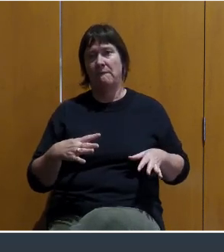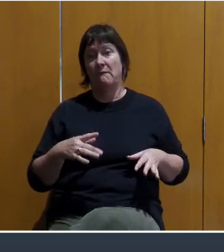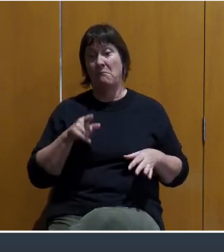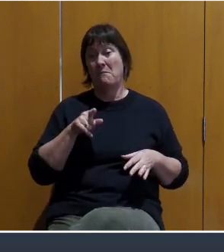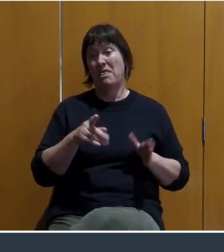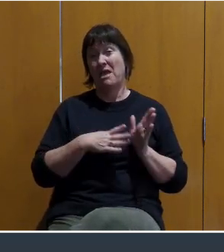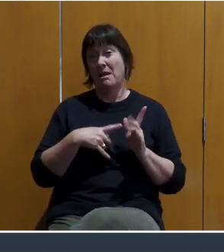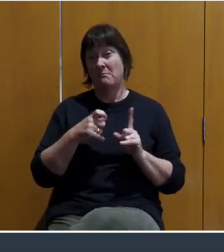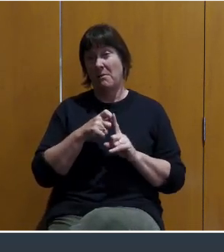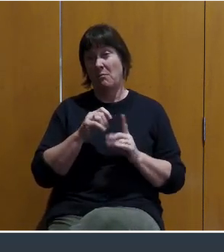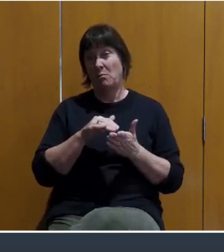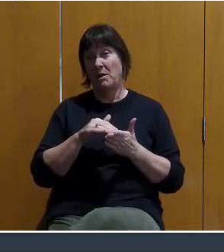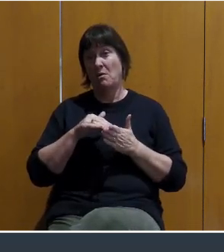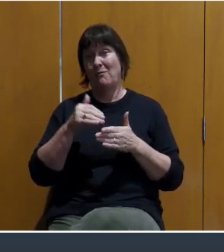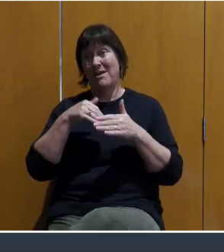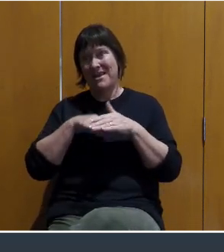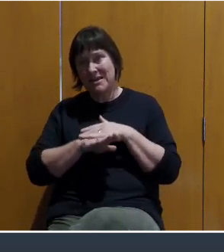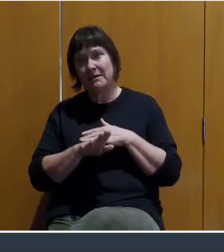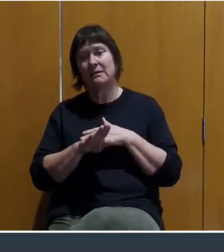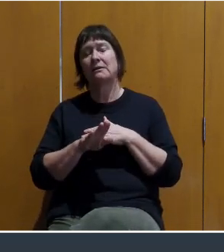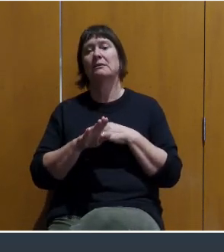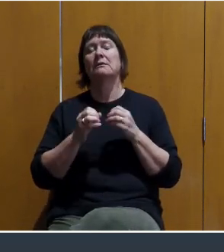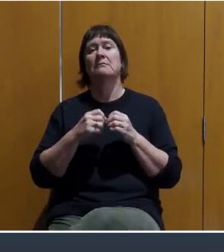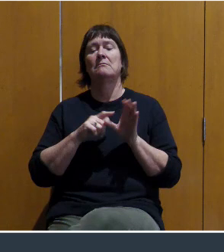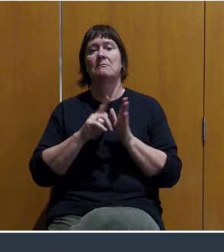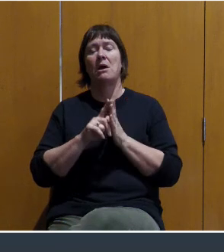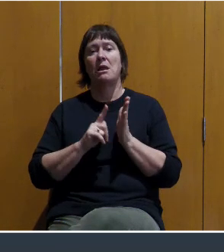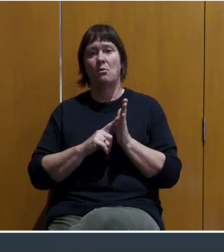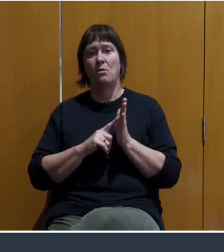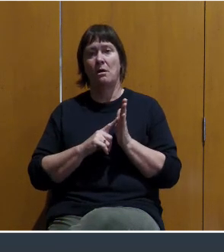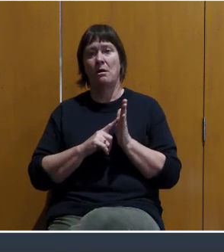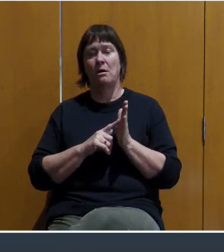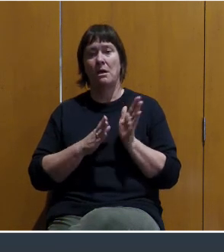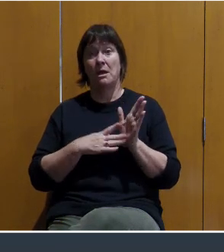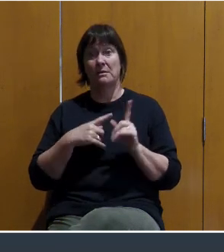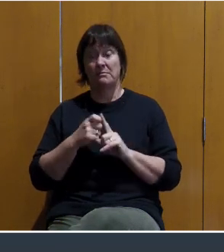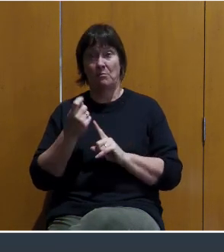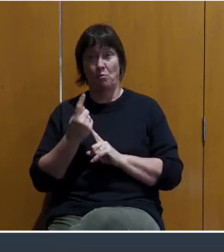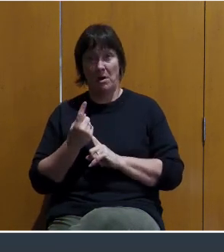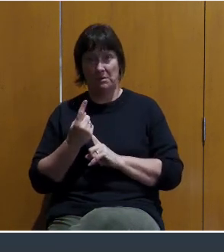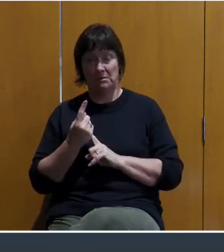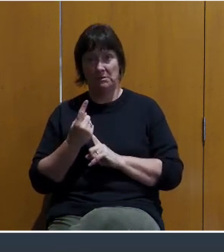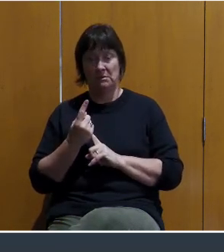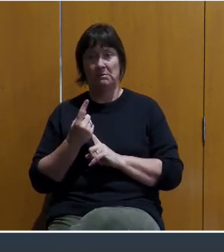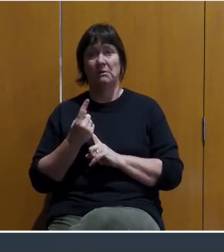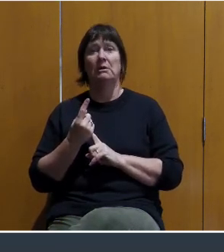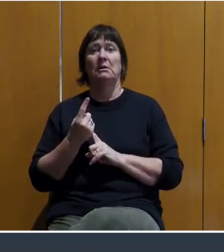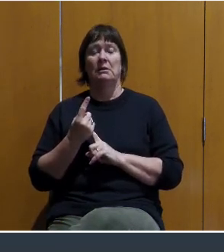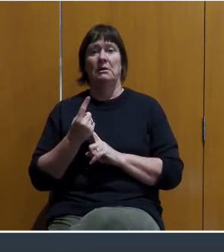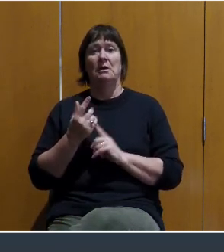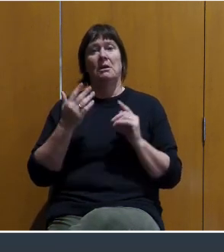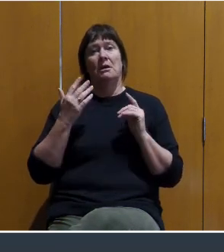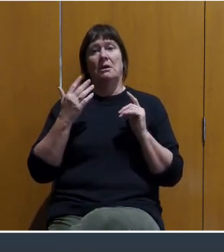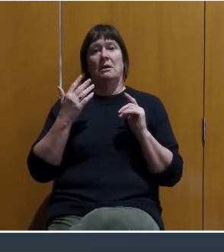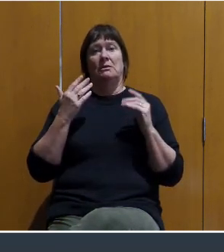be helpful in the bylaw as map number 1, which actually shows dog owners that actually we're enabling them to run their dogs in a